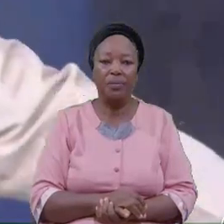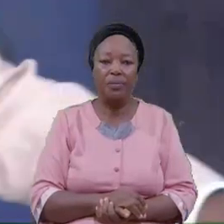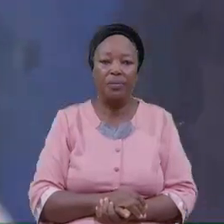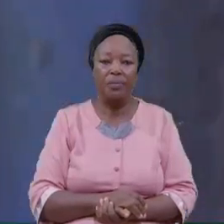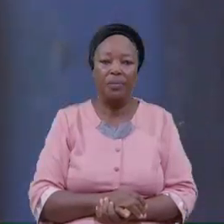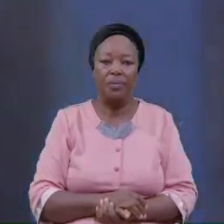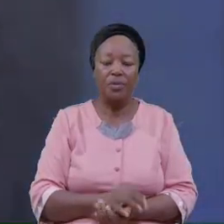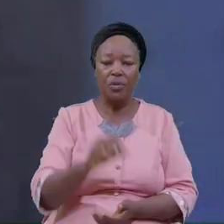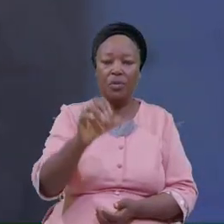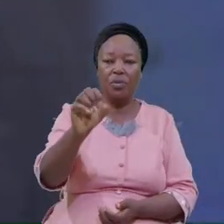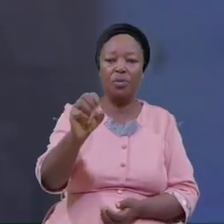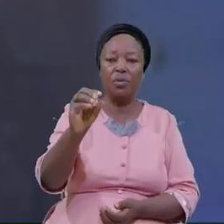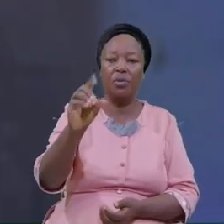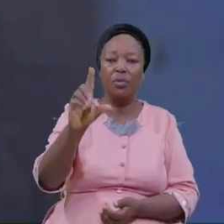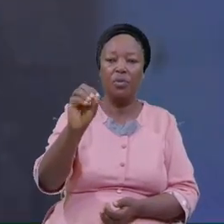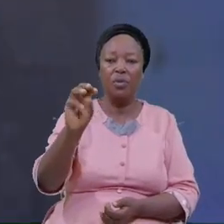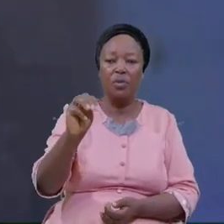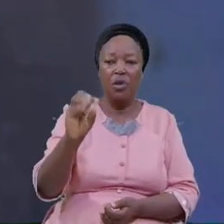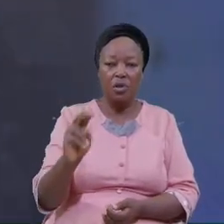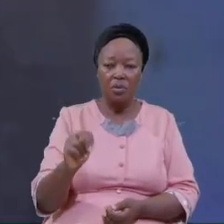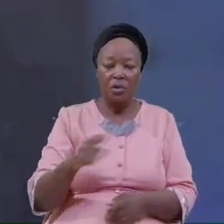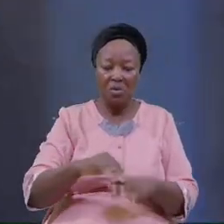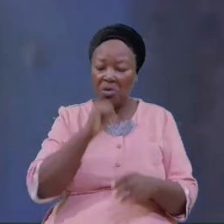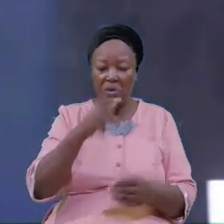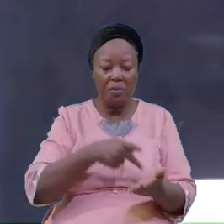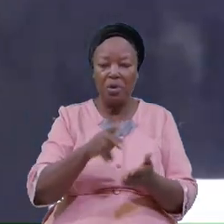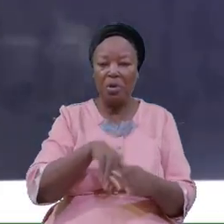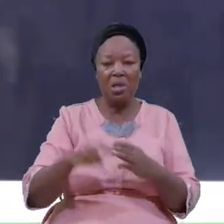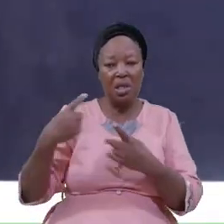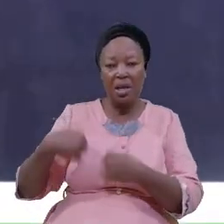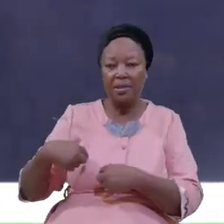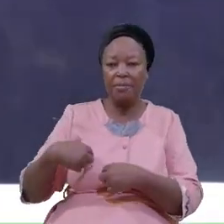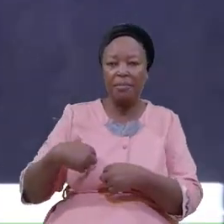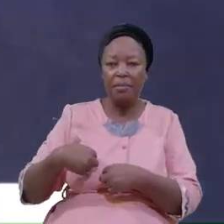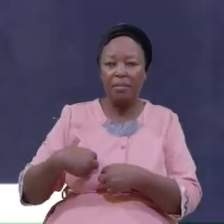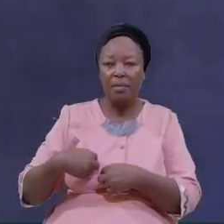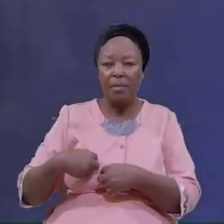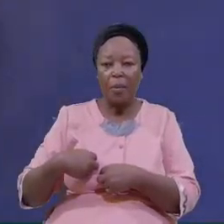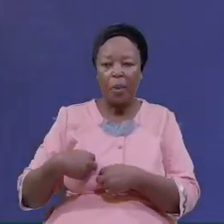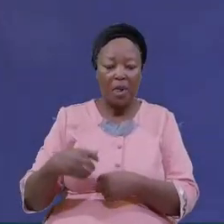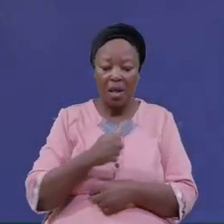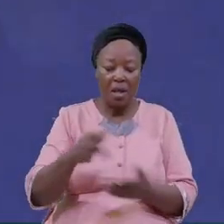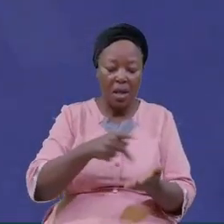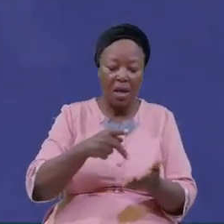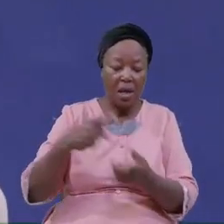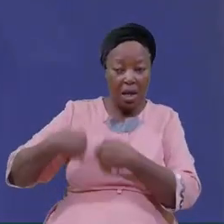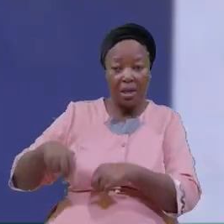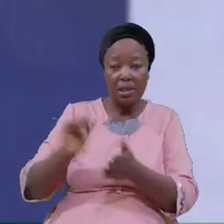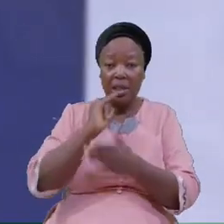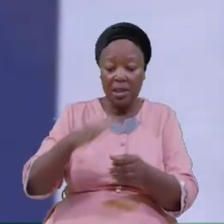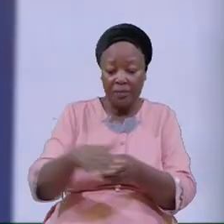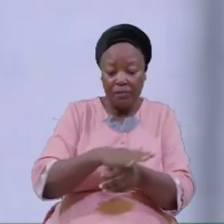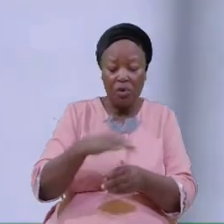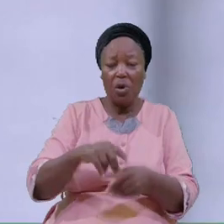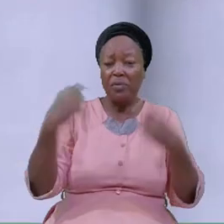aventuré. He wasn't pure in heart. Solomon n'était pas pur de cœur. A heart that is full of abomination. A heart